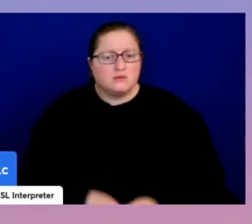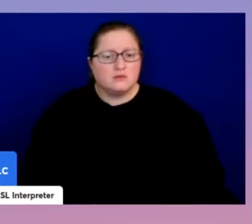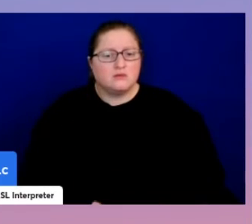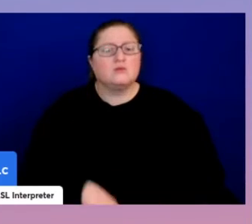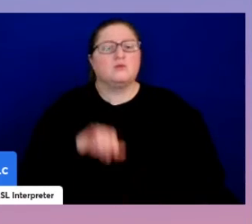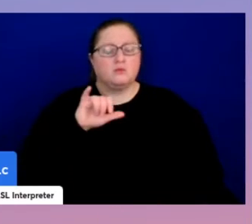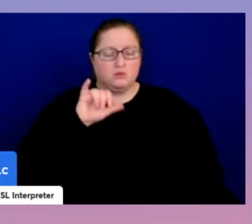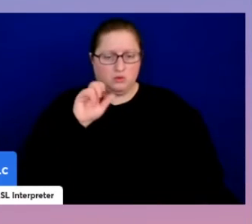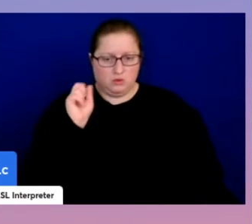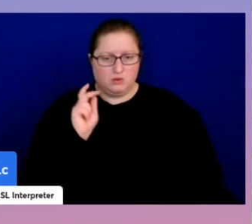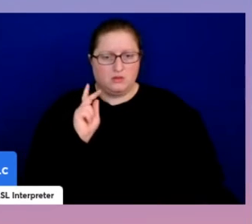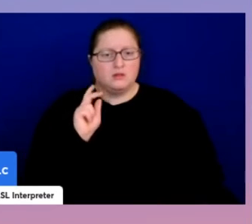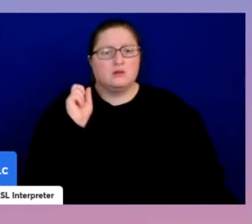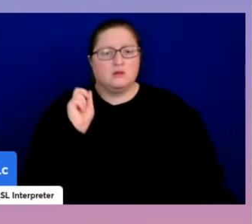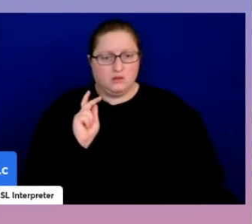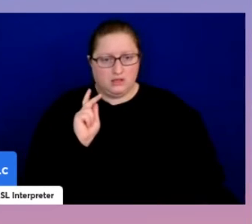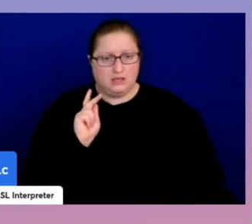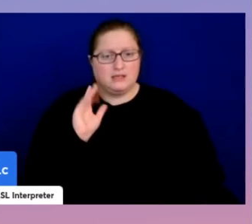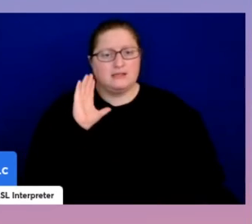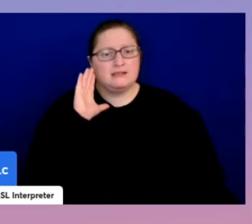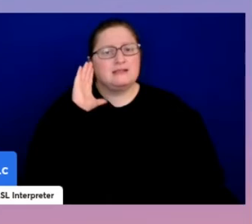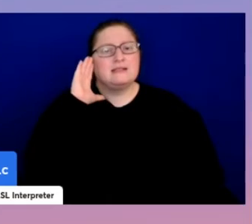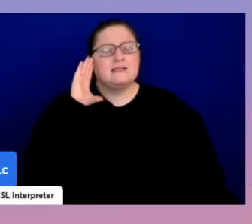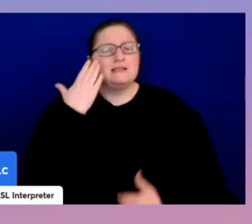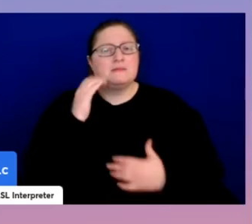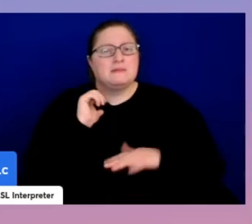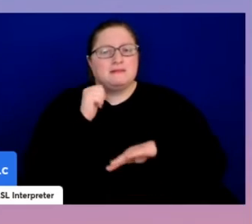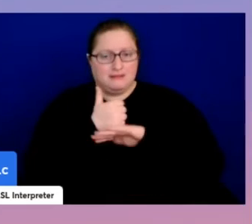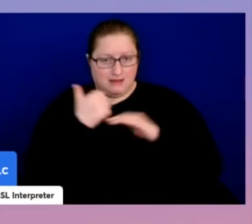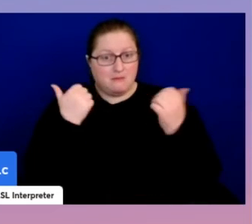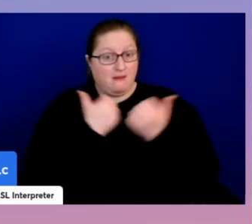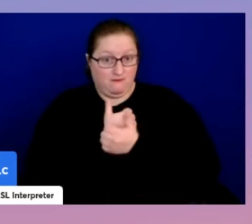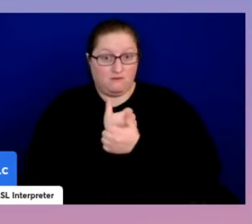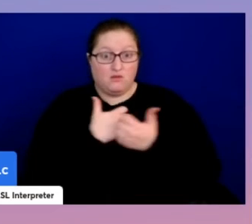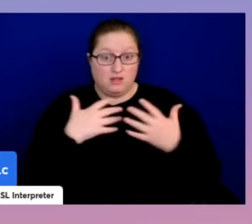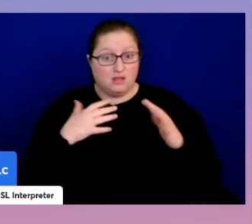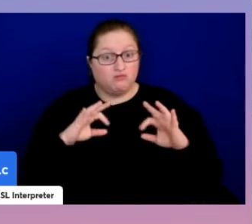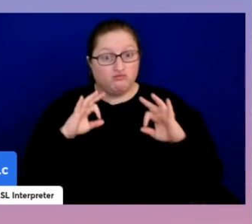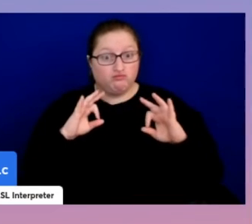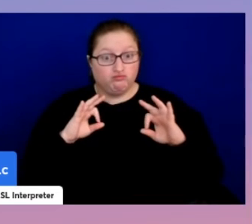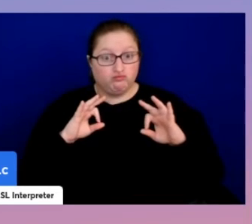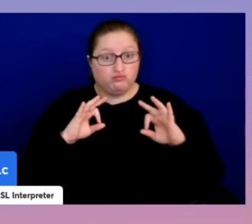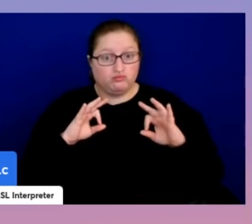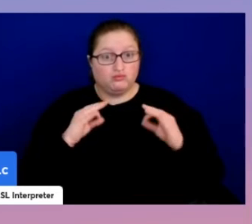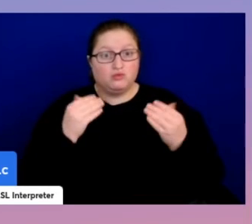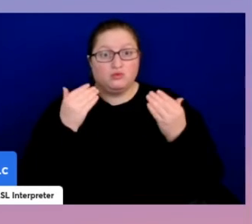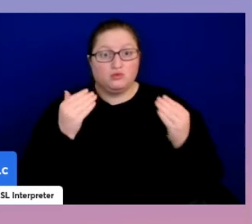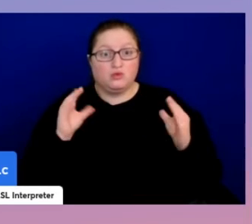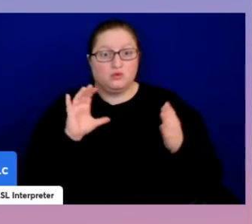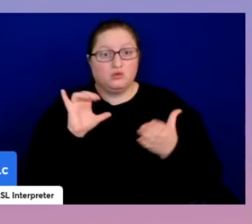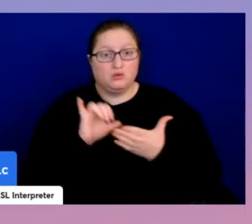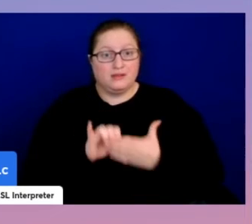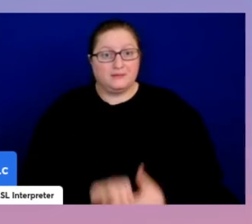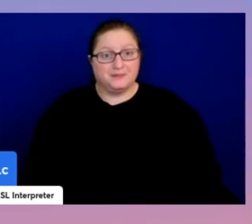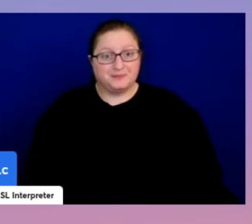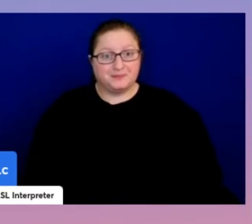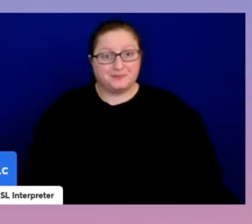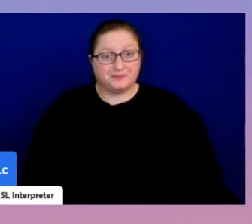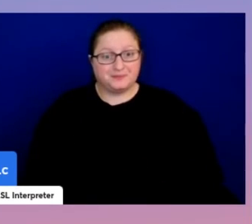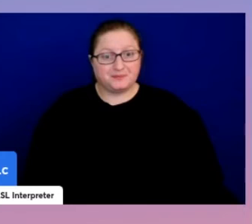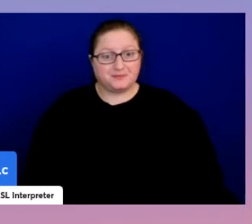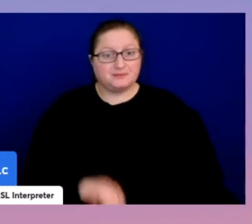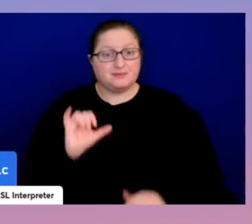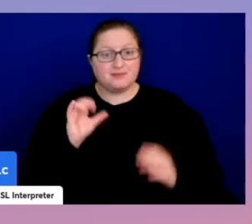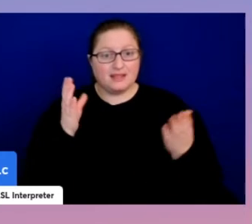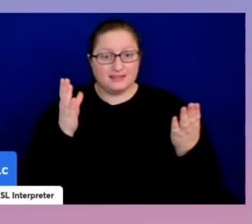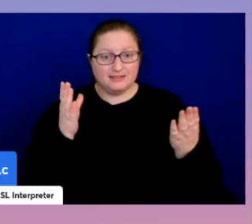Okay, it seems like set up everything. So okay, let's do this like this. Okay,